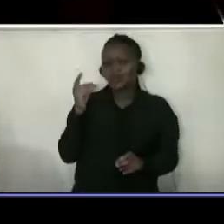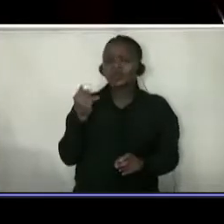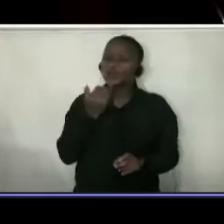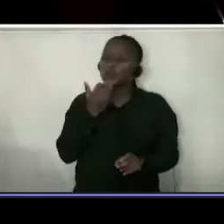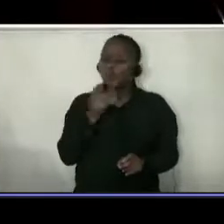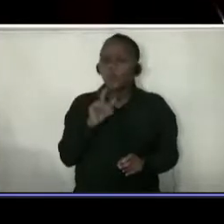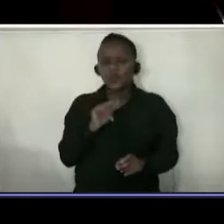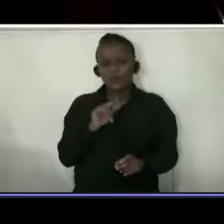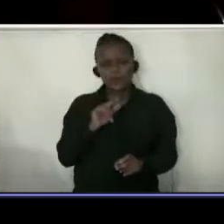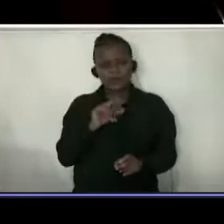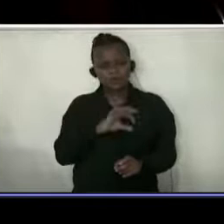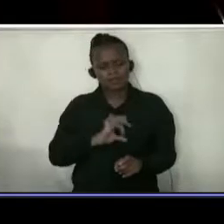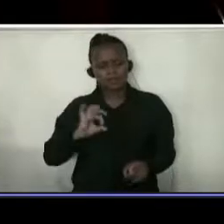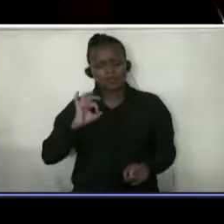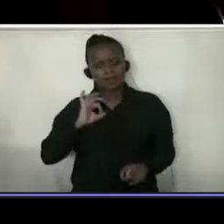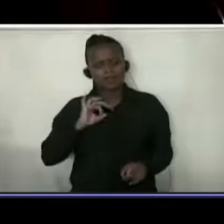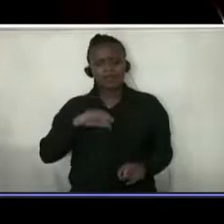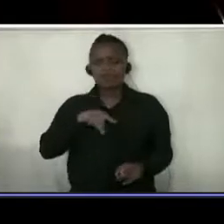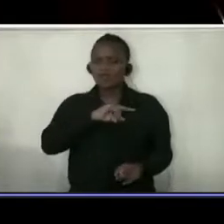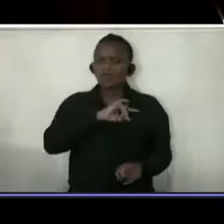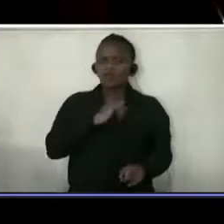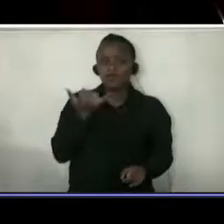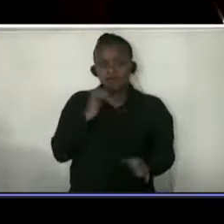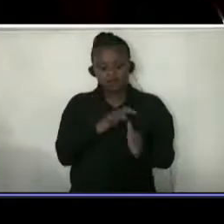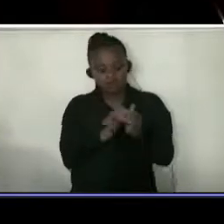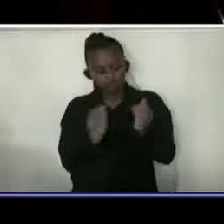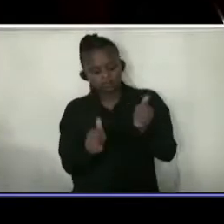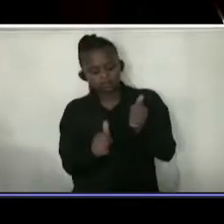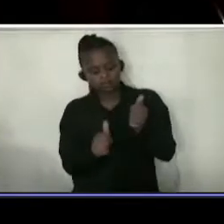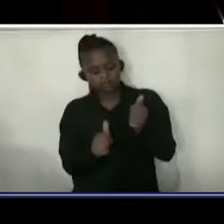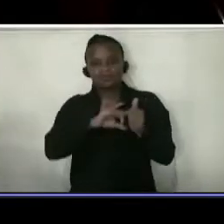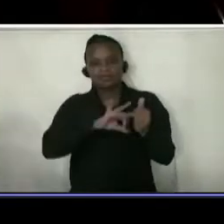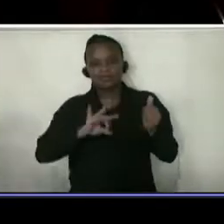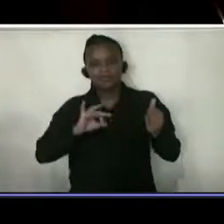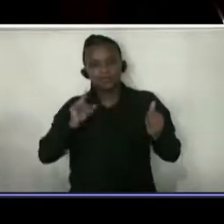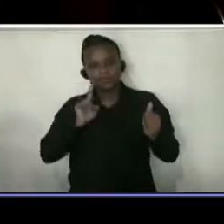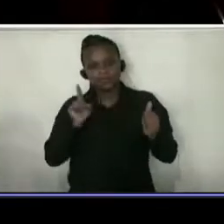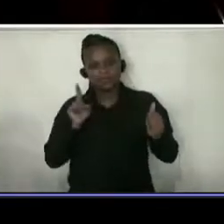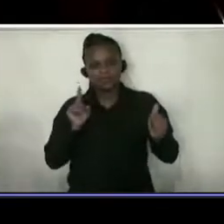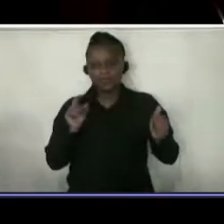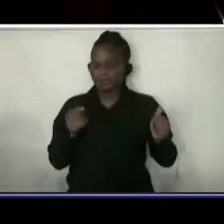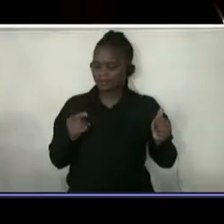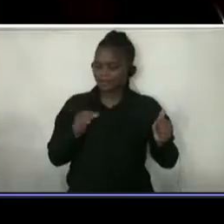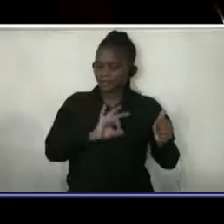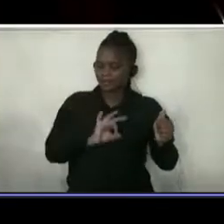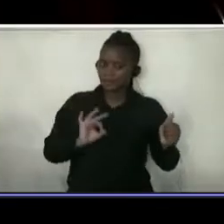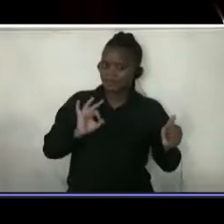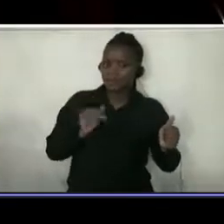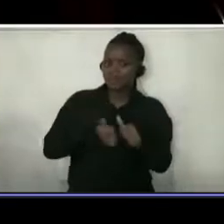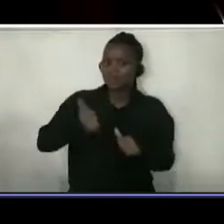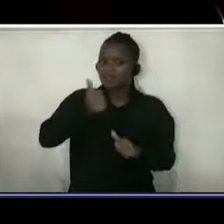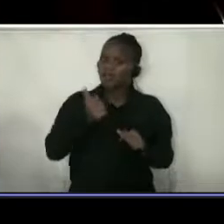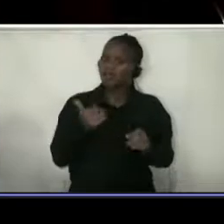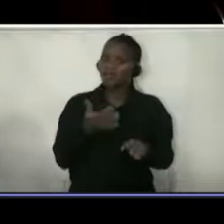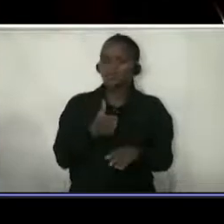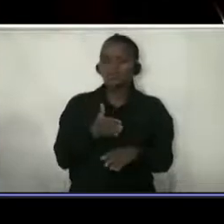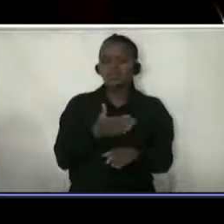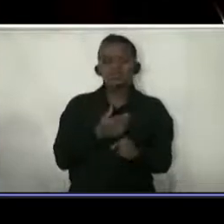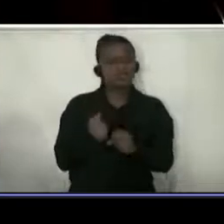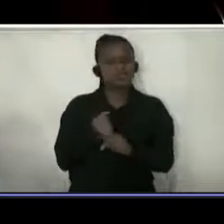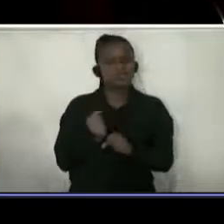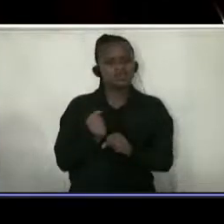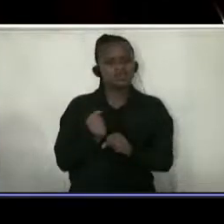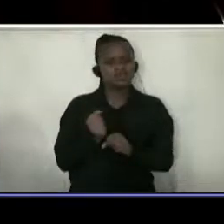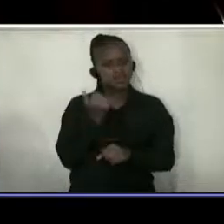the mayor. It is like he is teaching Mayor Kahunda the ABCs of government. But in seriousness, Honourable